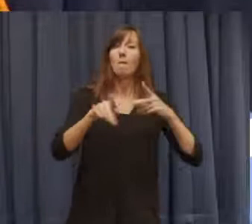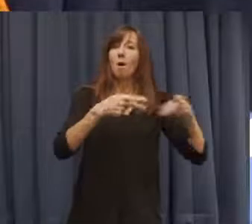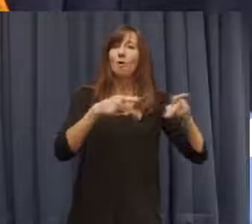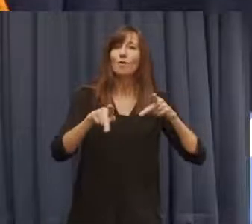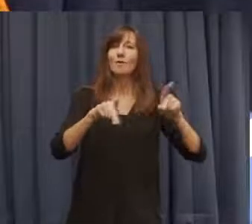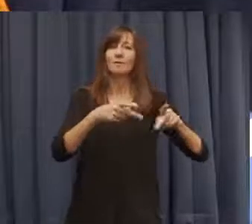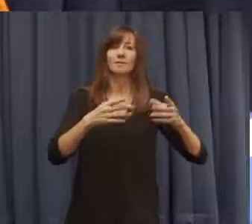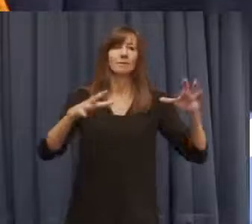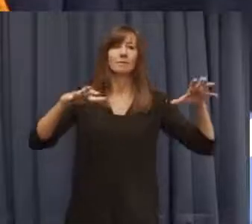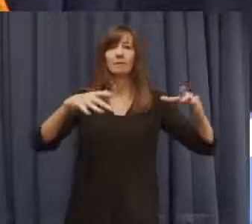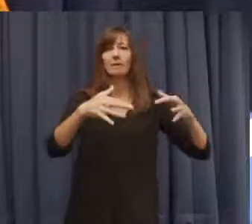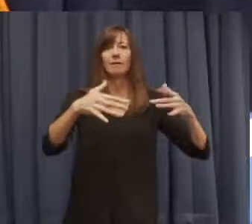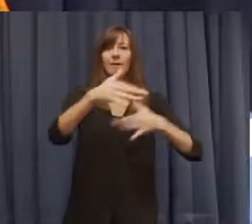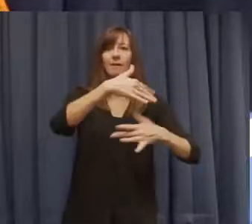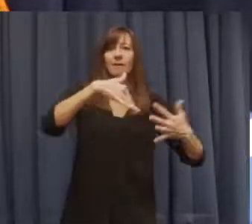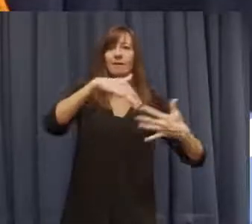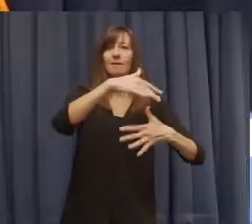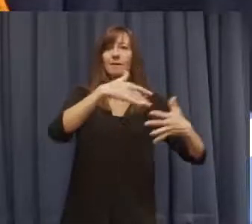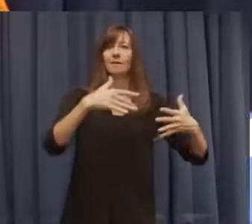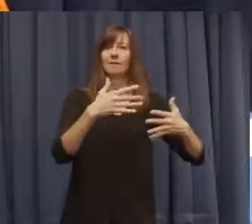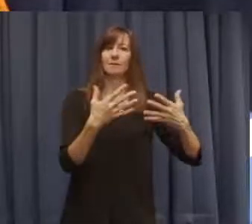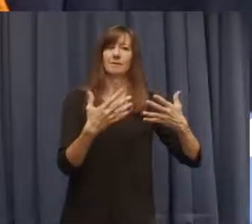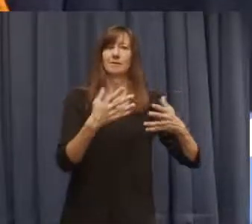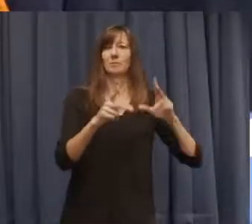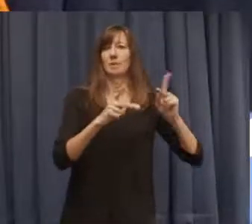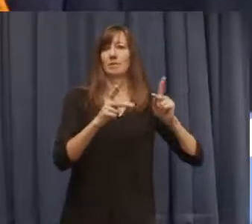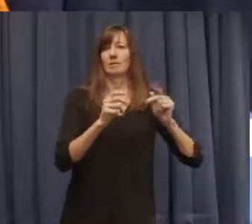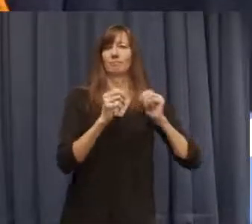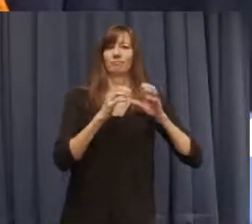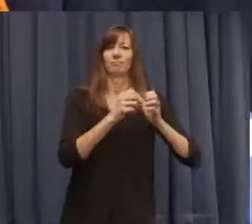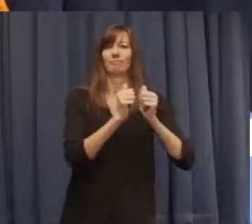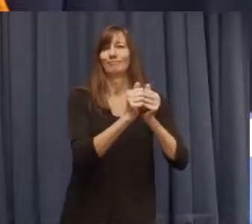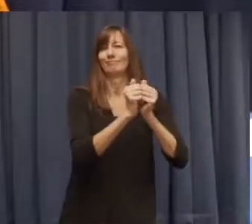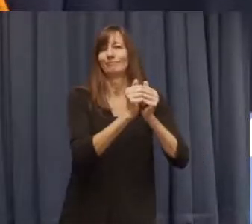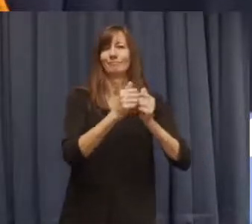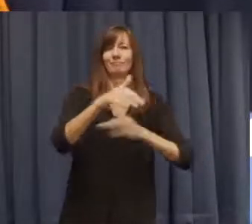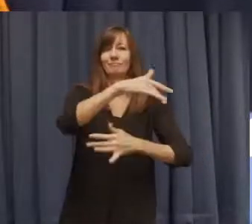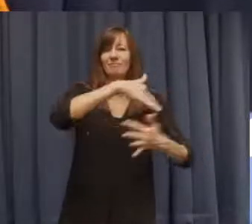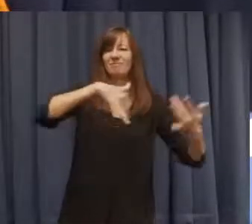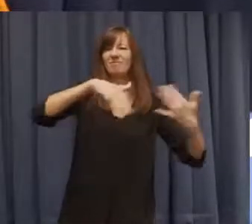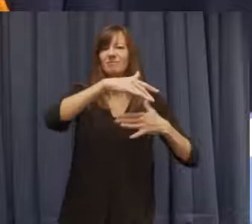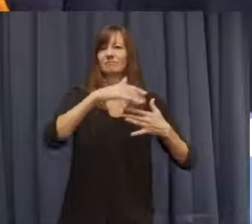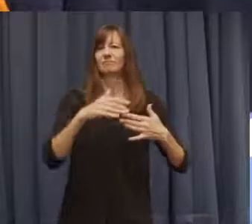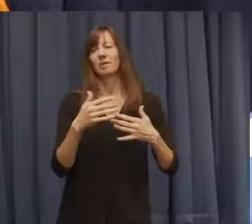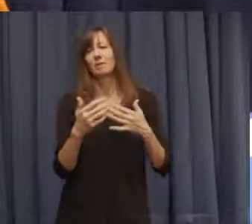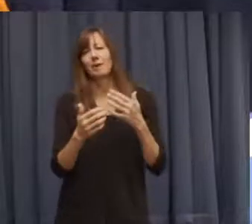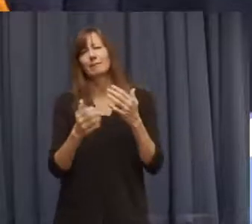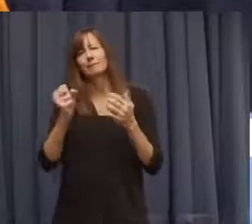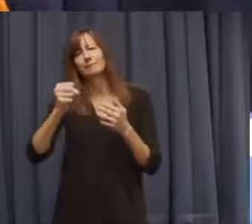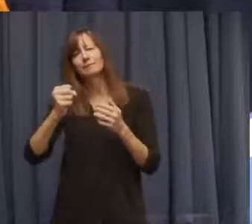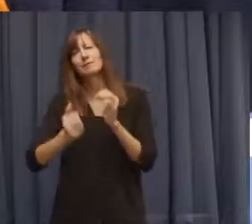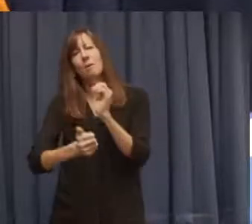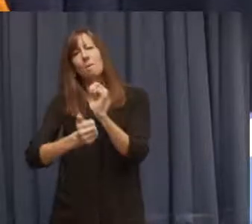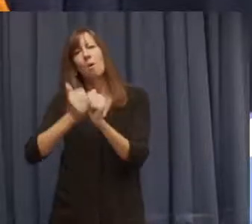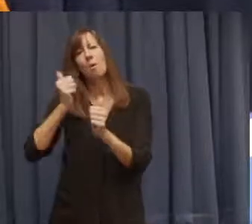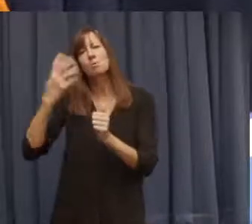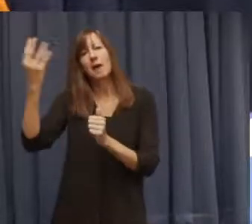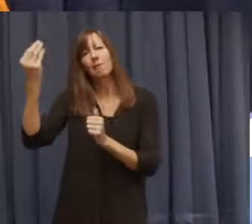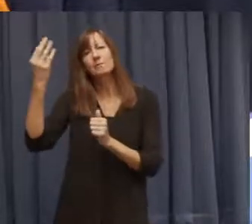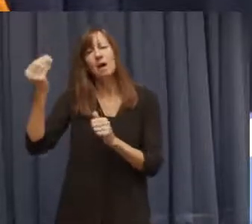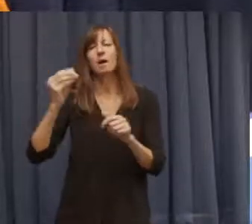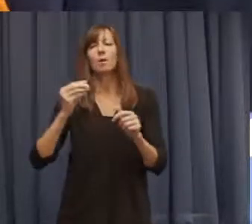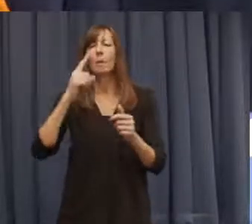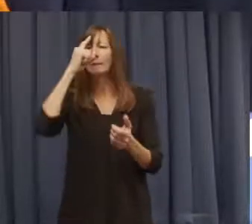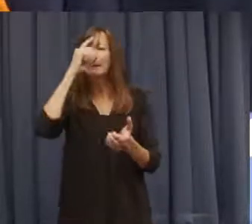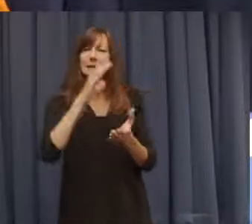of folks who were gathered for parties, predominantly outdoors, but we believe there was some indoors and a lot